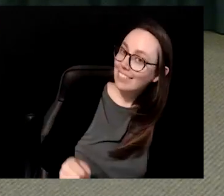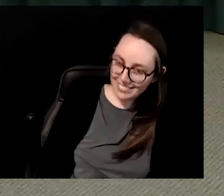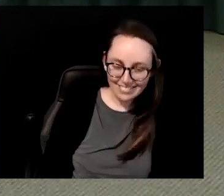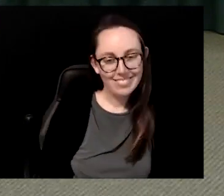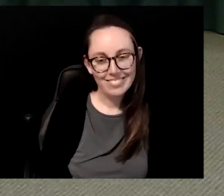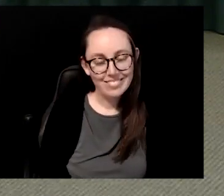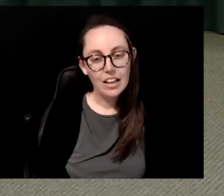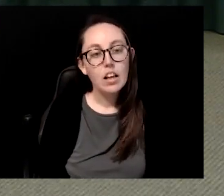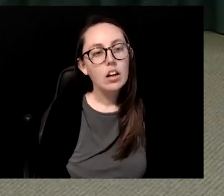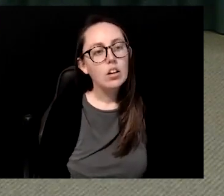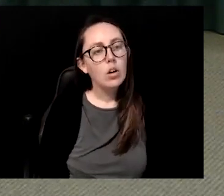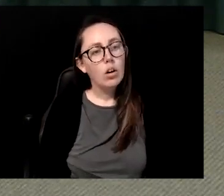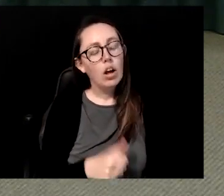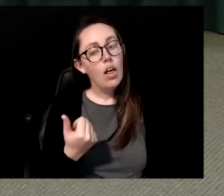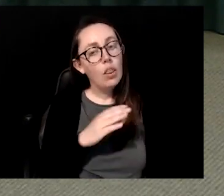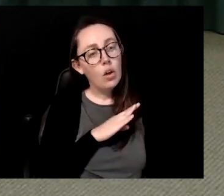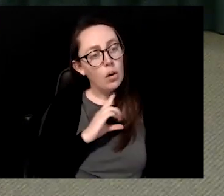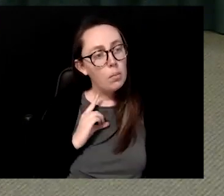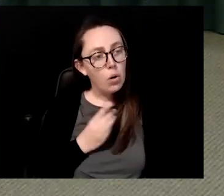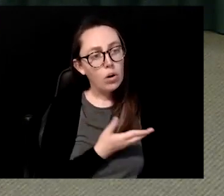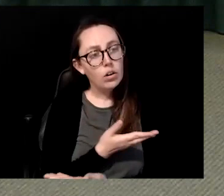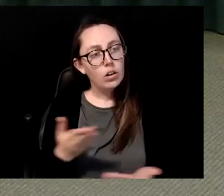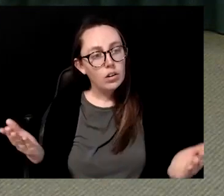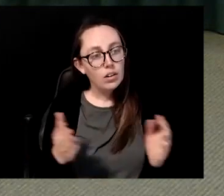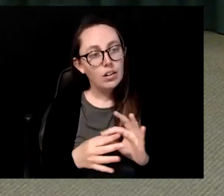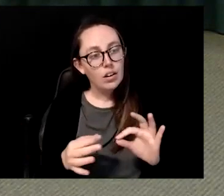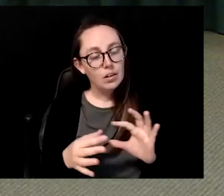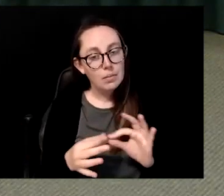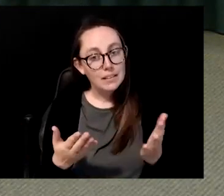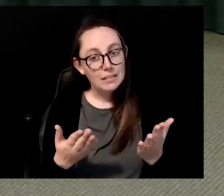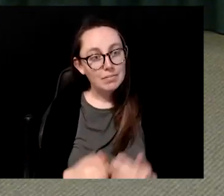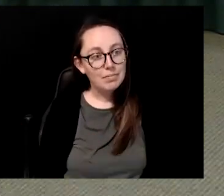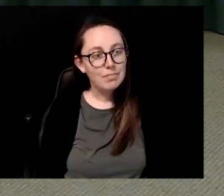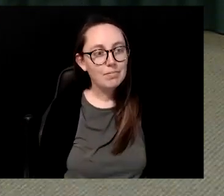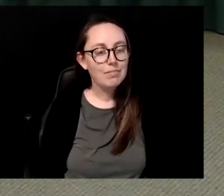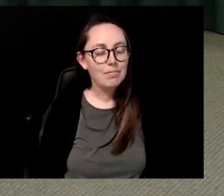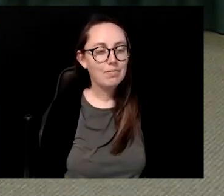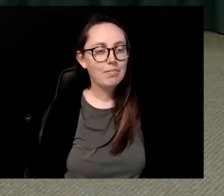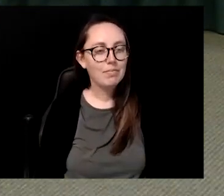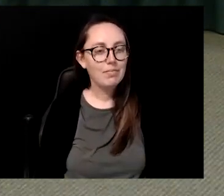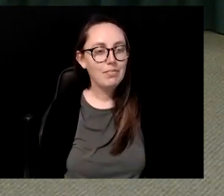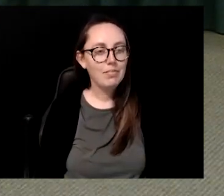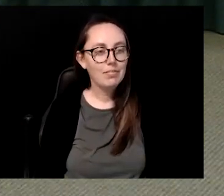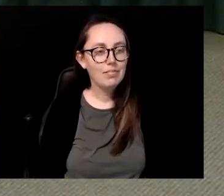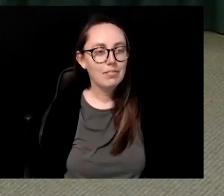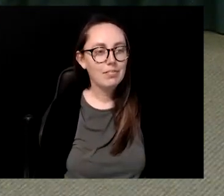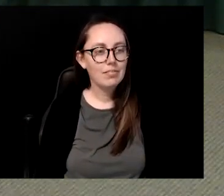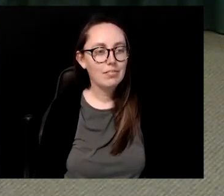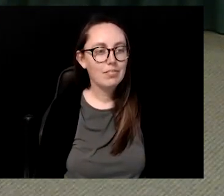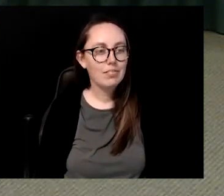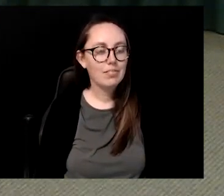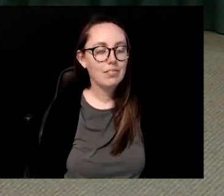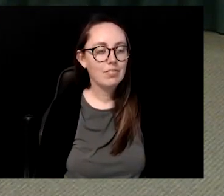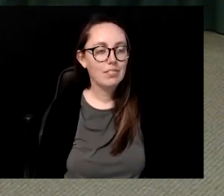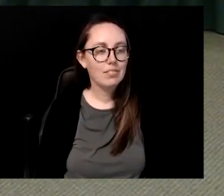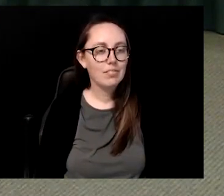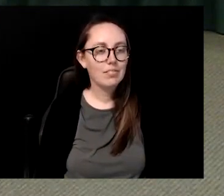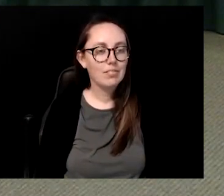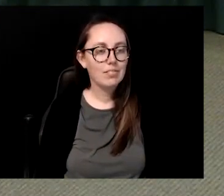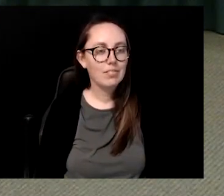board members want to speak on this yes we just below anyway